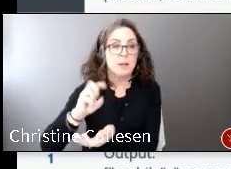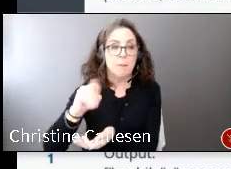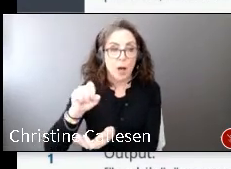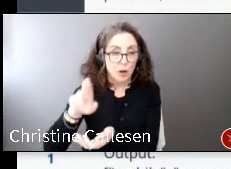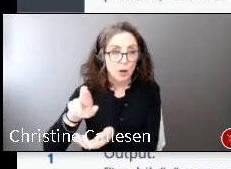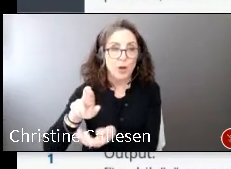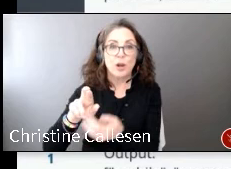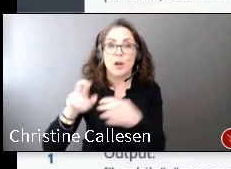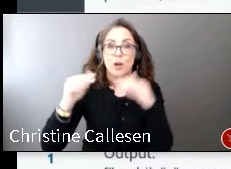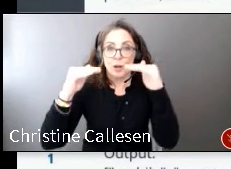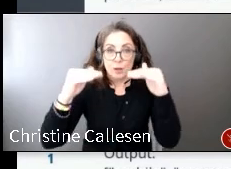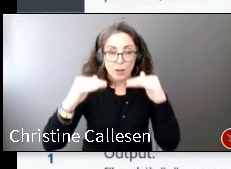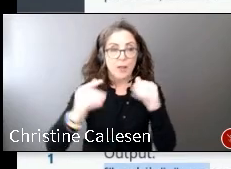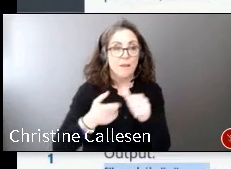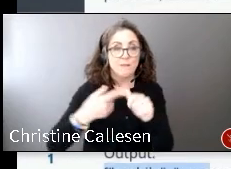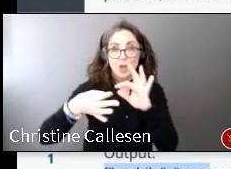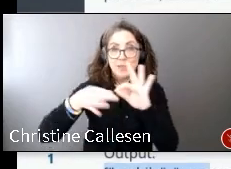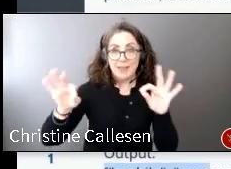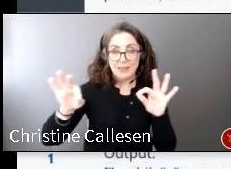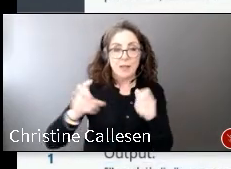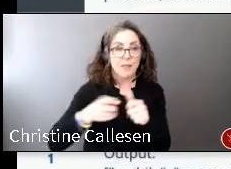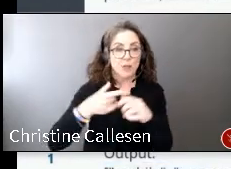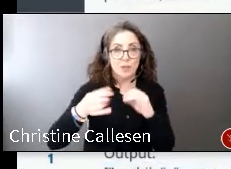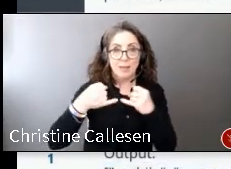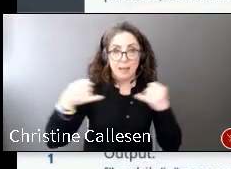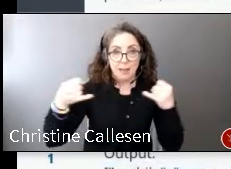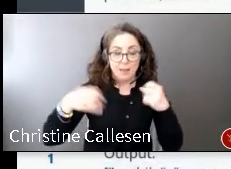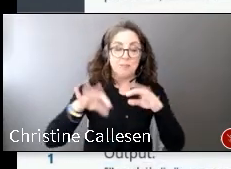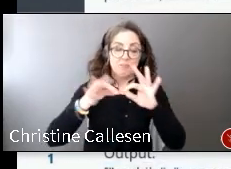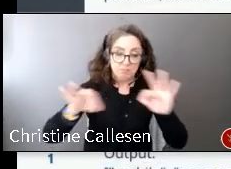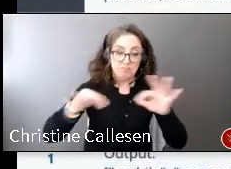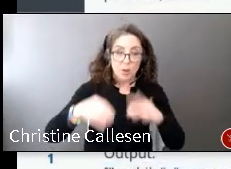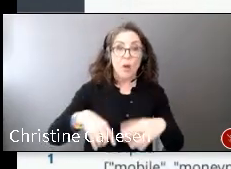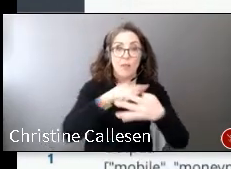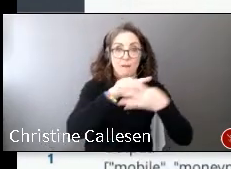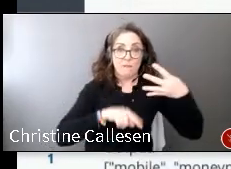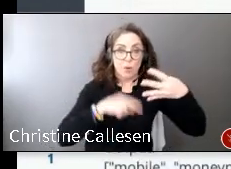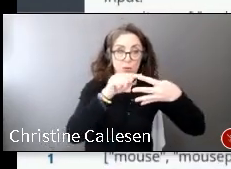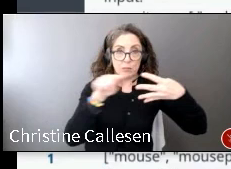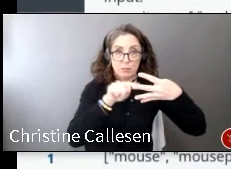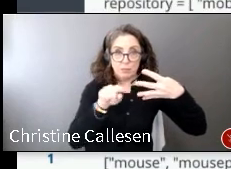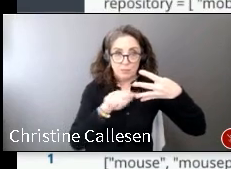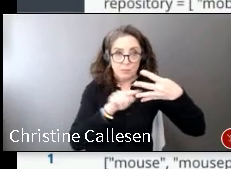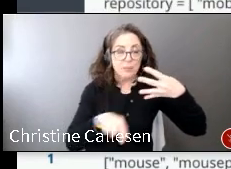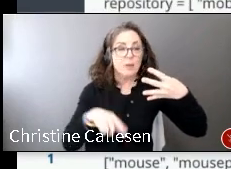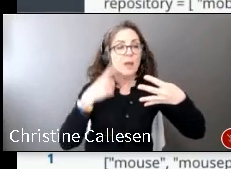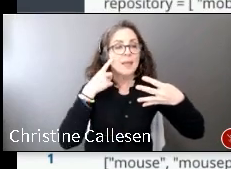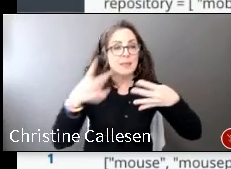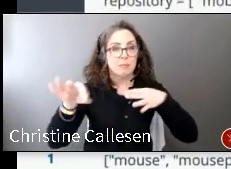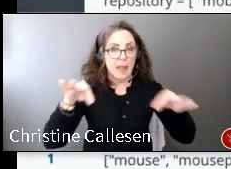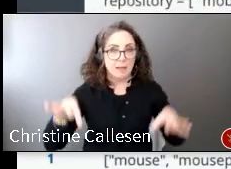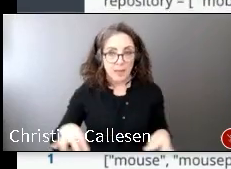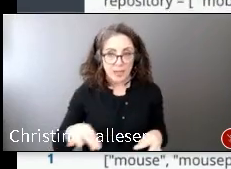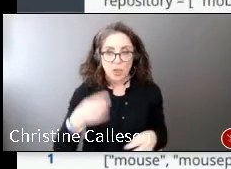For the first list is the first line, second list. So there are 4 lists here. So let's read the explanation a